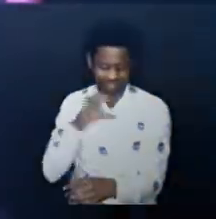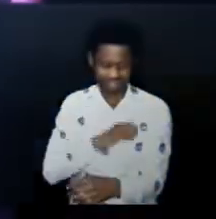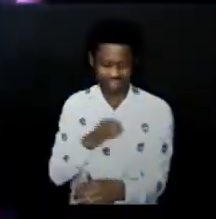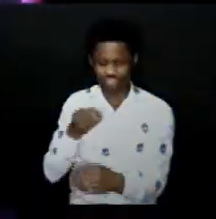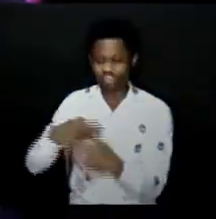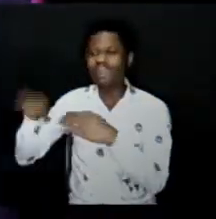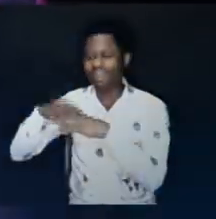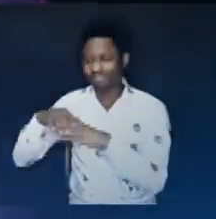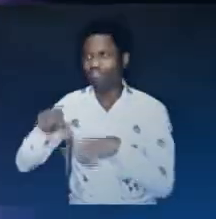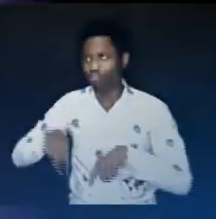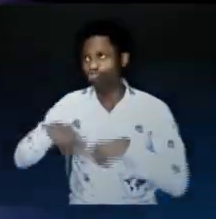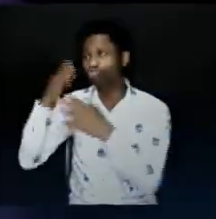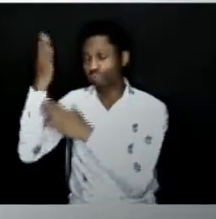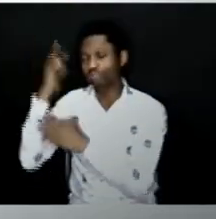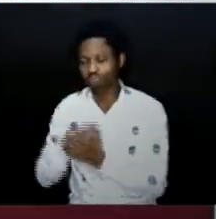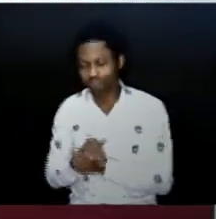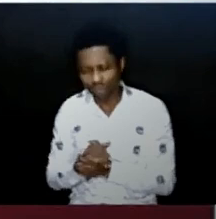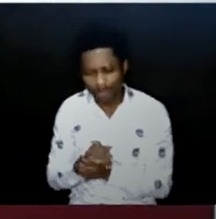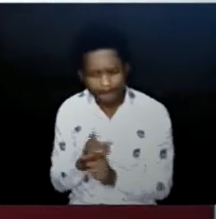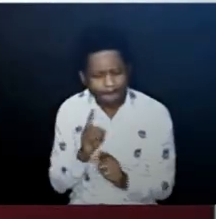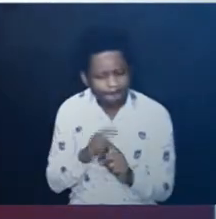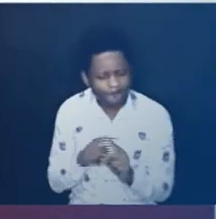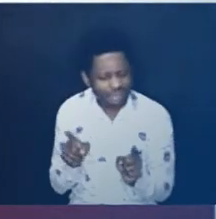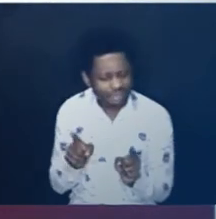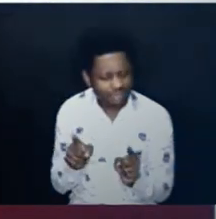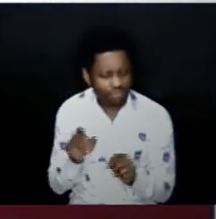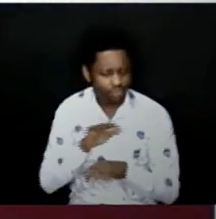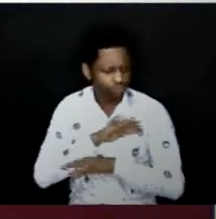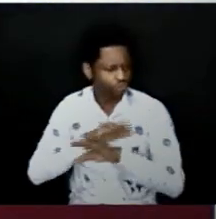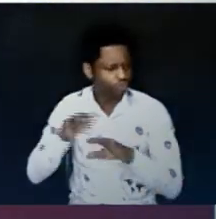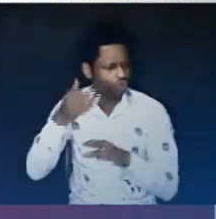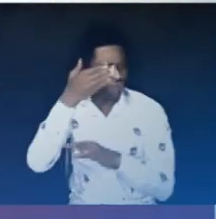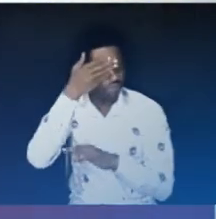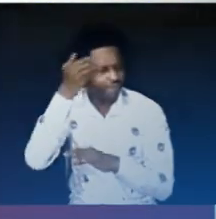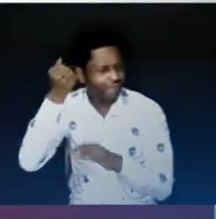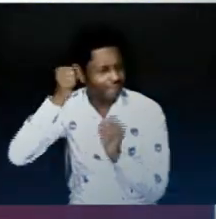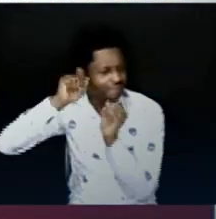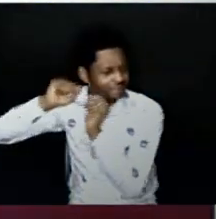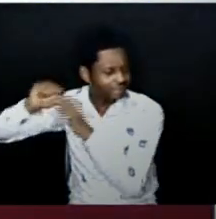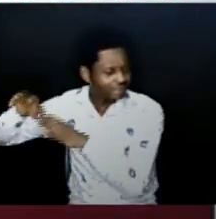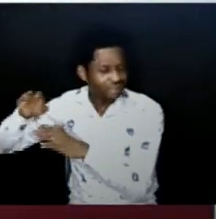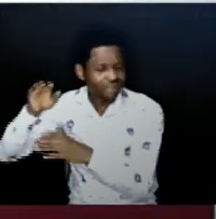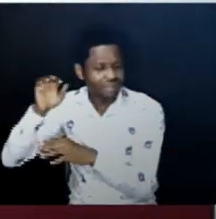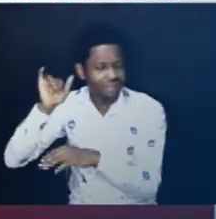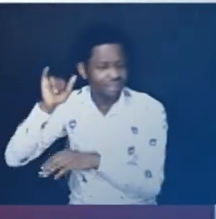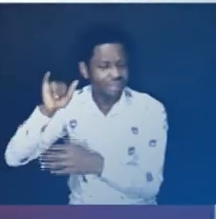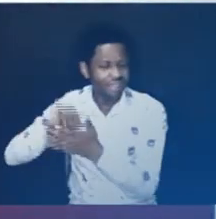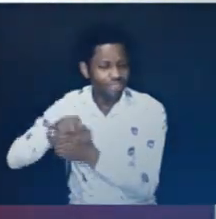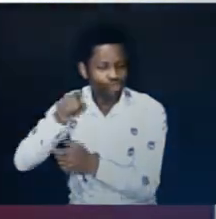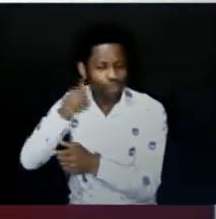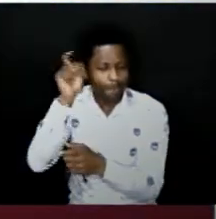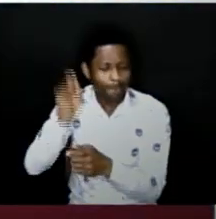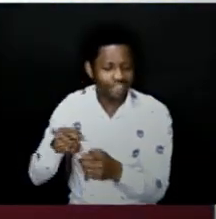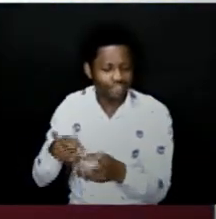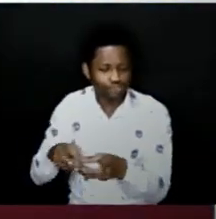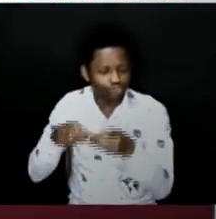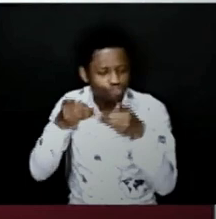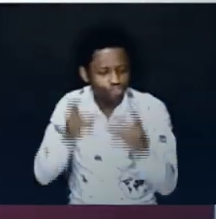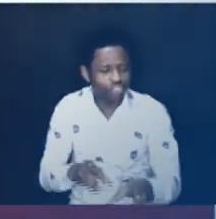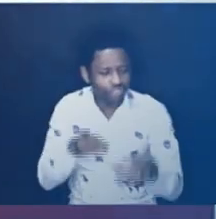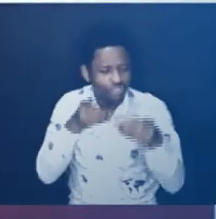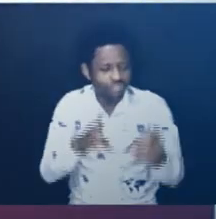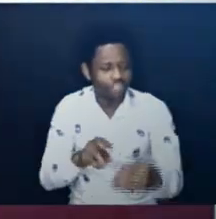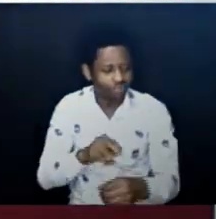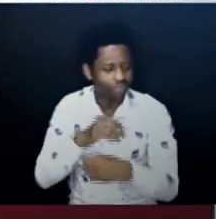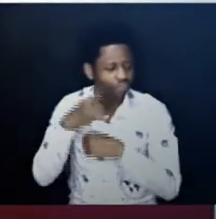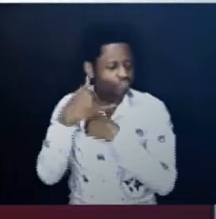our call to disciple the nations, Hanso, beginning from where you are. And says he buy a new goose, so he